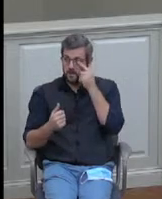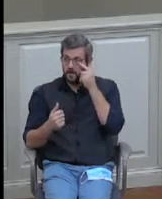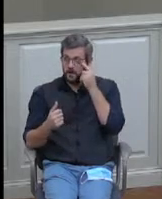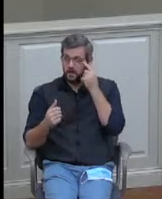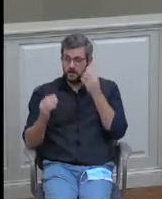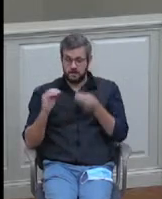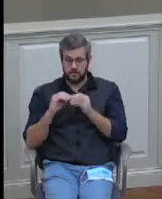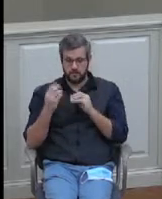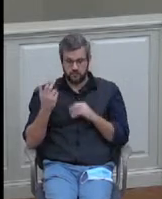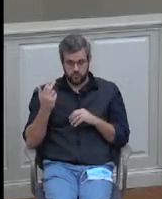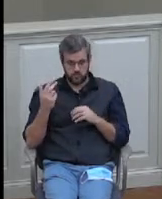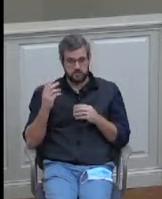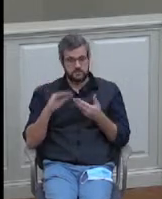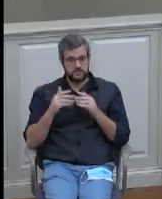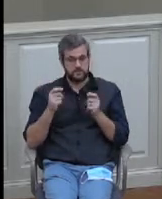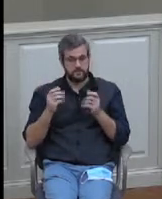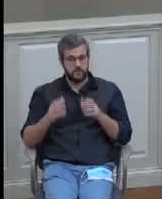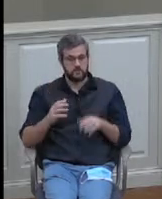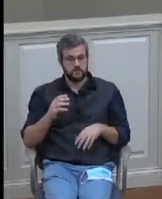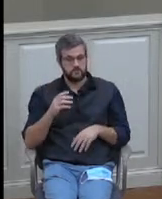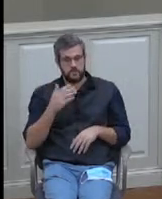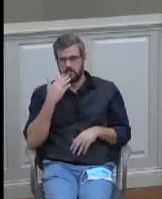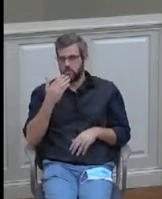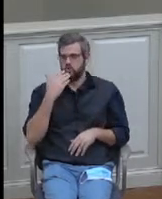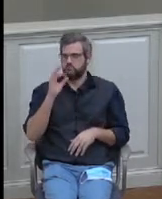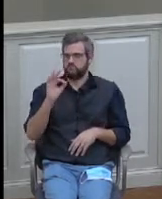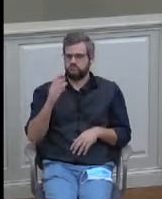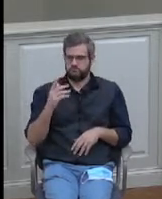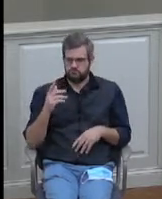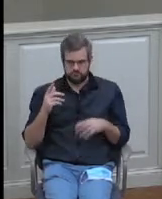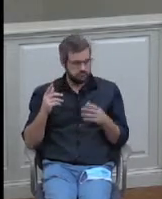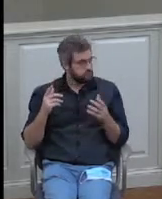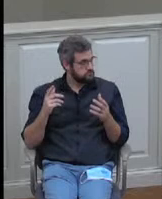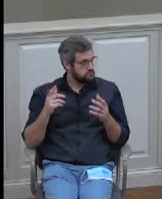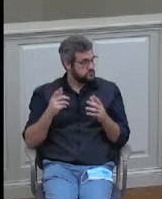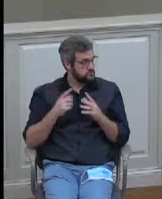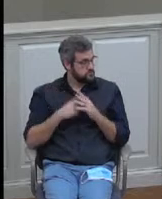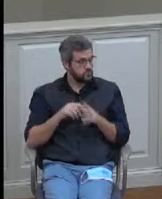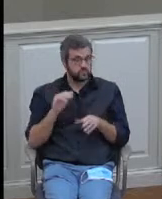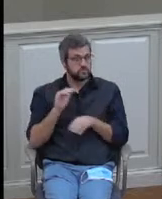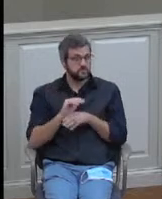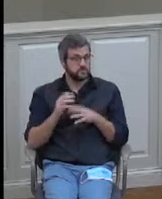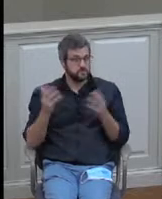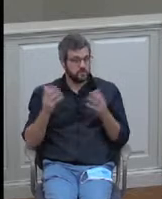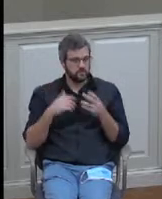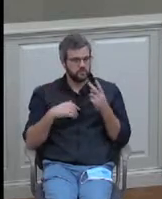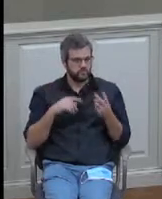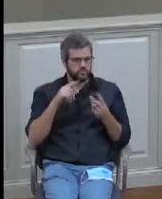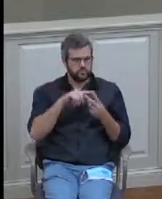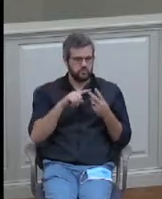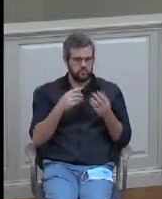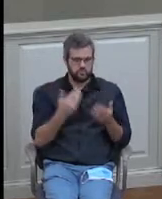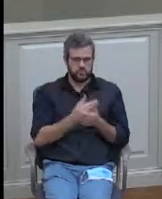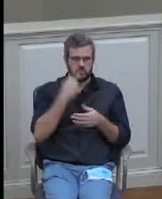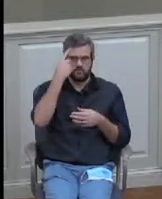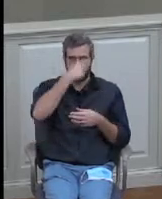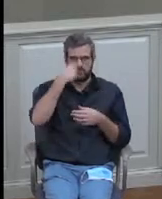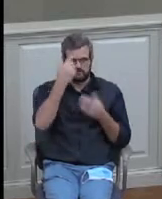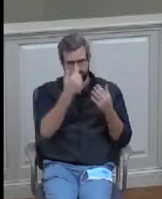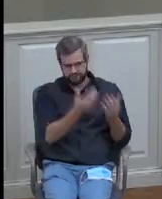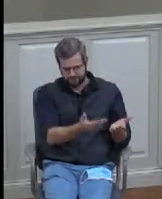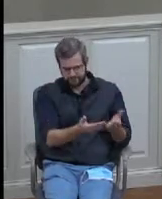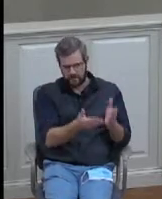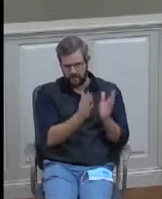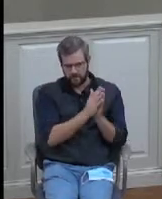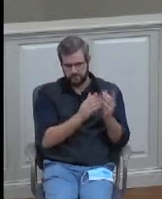City Manager Report. Mr. Coffey. Thank you, Mayor, Commissioners. We will start tonight with two new faces in the audience, and then we'll ask